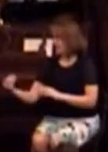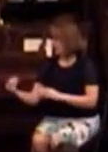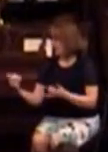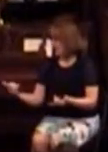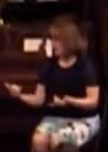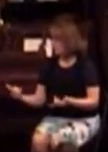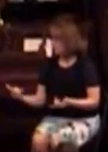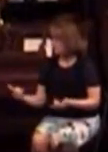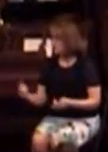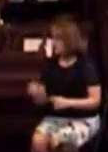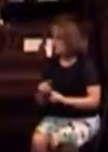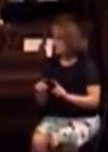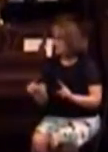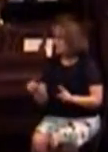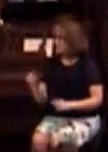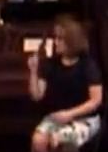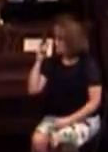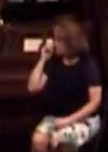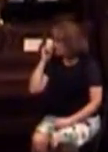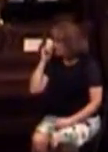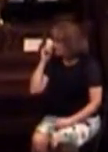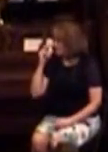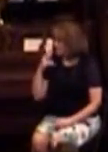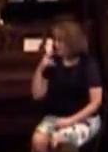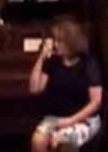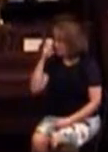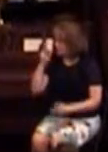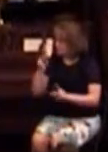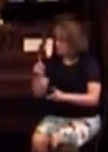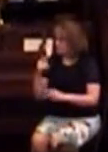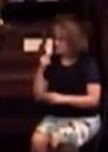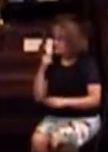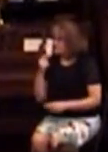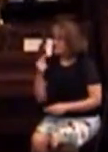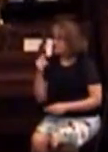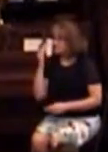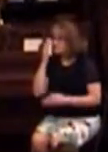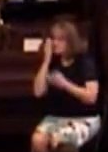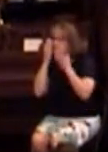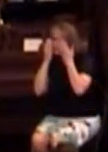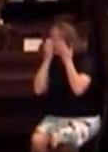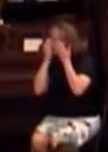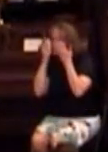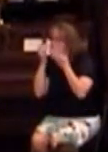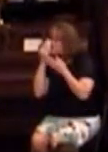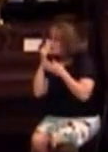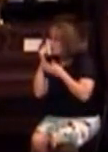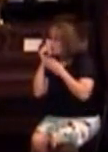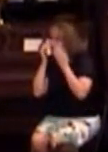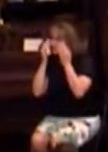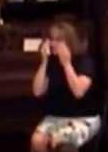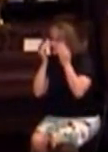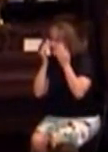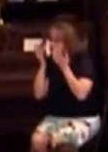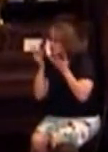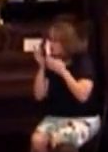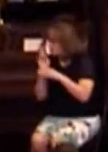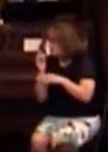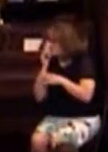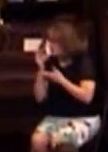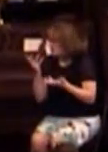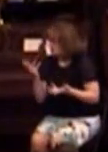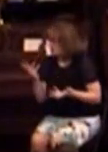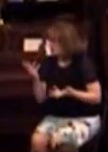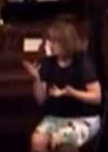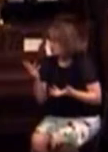are for in my head." They don't know what these eyes are for. And how do you go about expressing to a